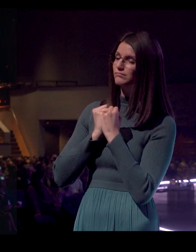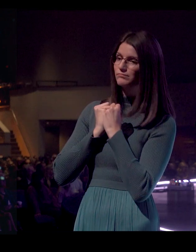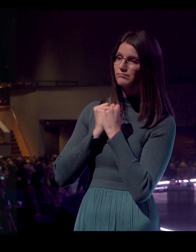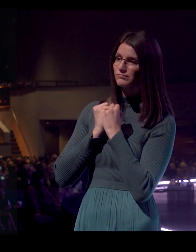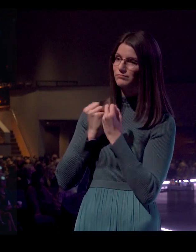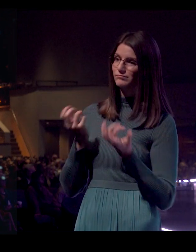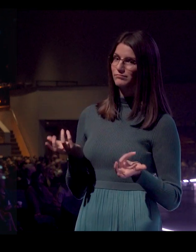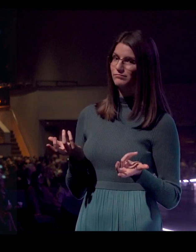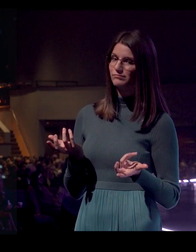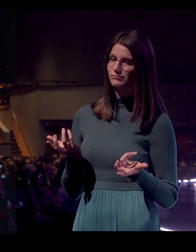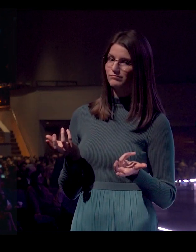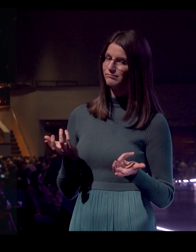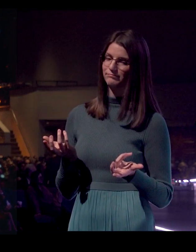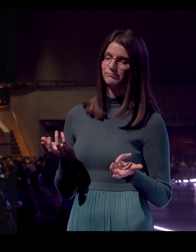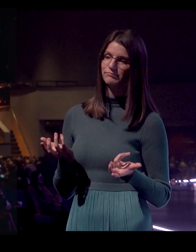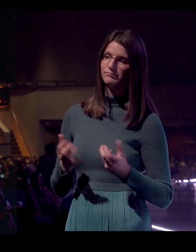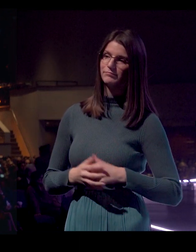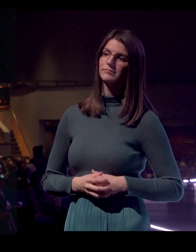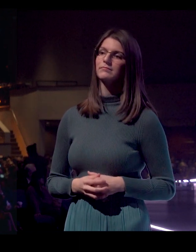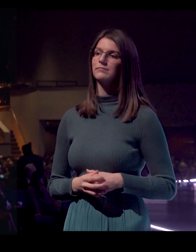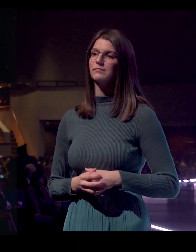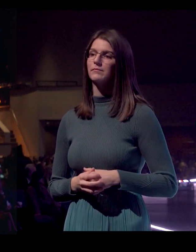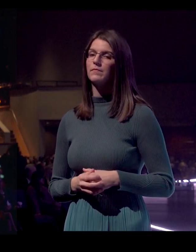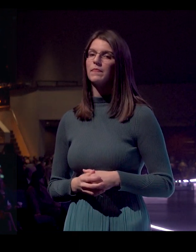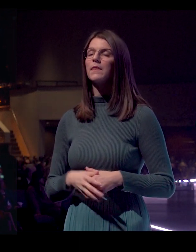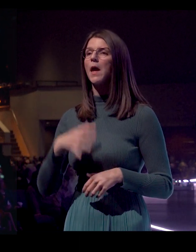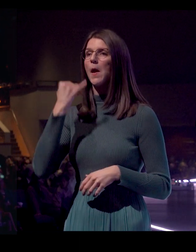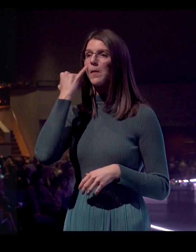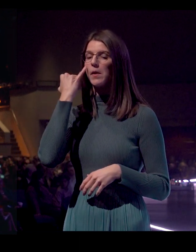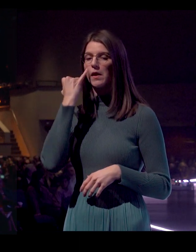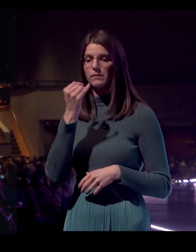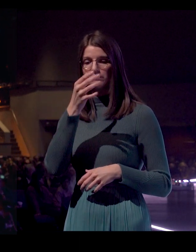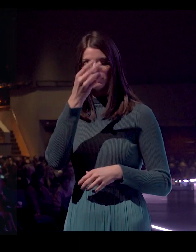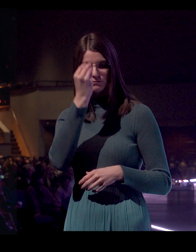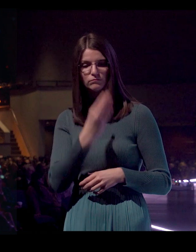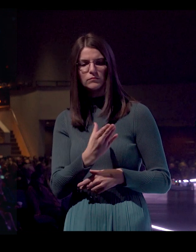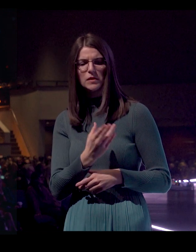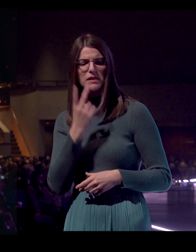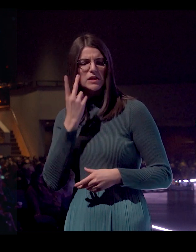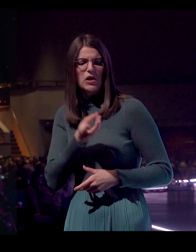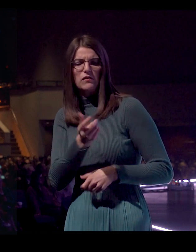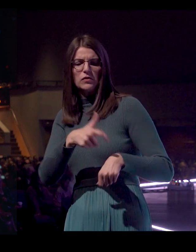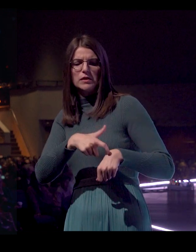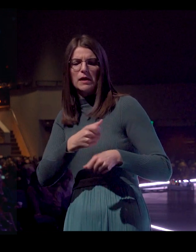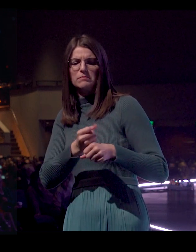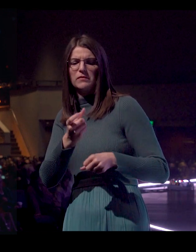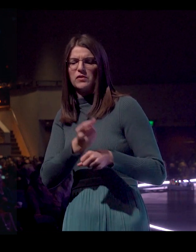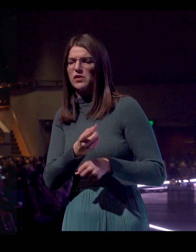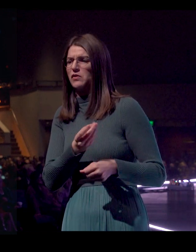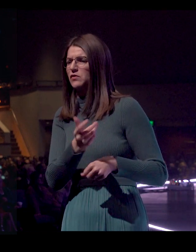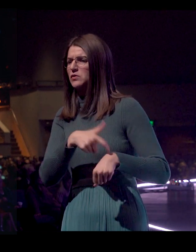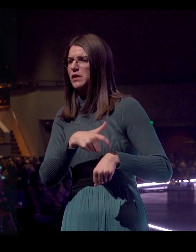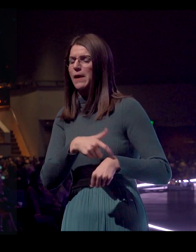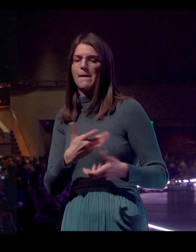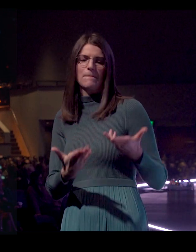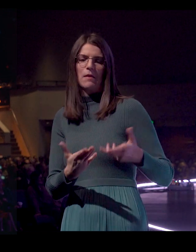What if you told them, hey, I'll see you a few times a year, but maybe you could just video me in so I could stay at home in my PJs because that's a little